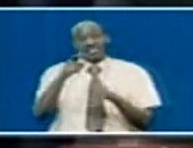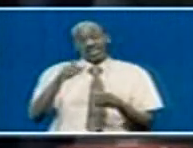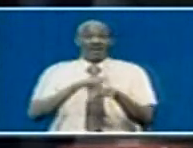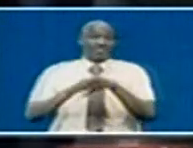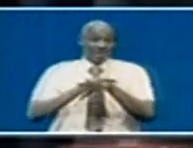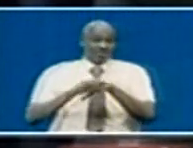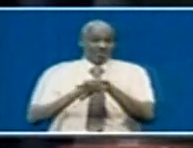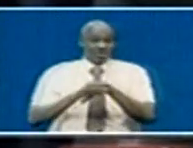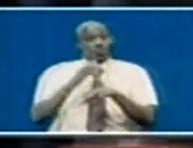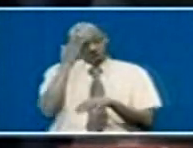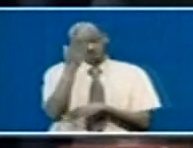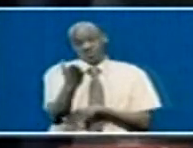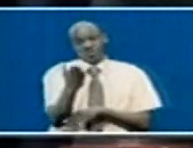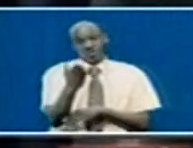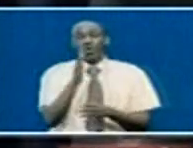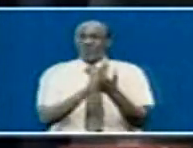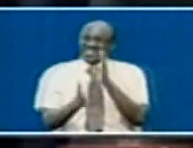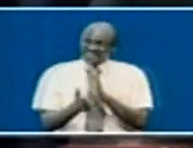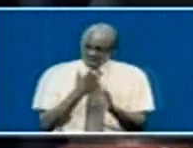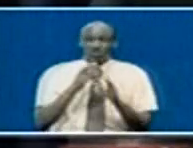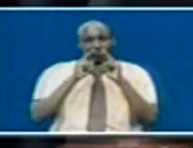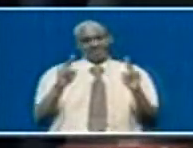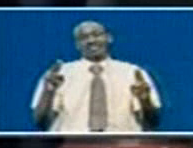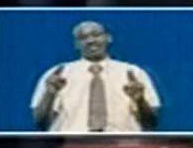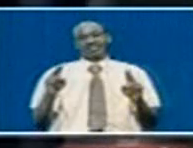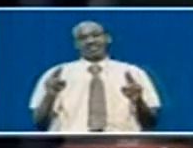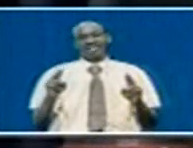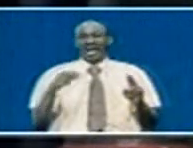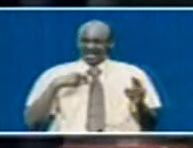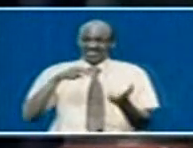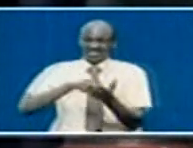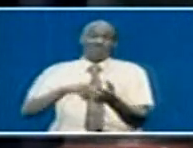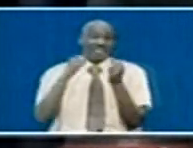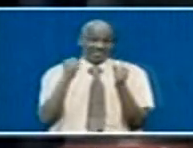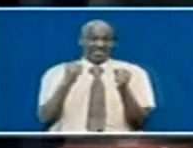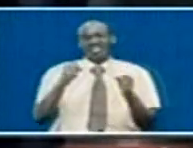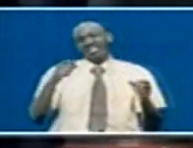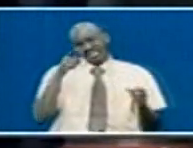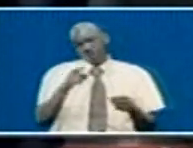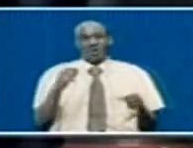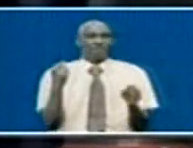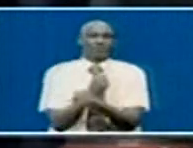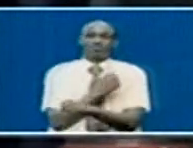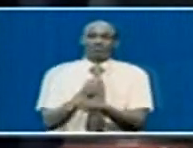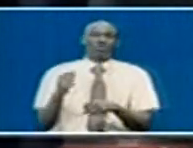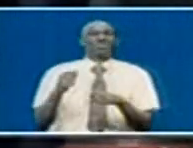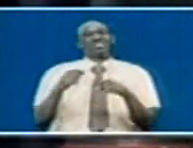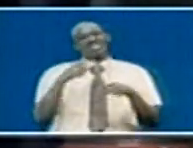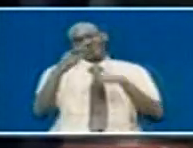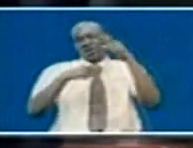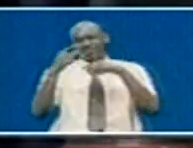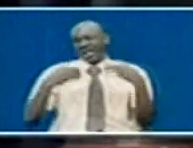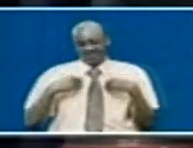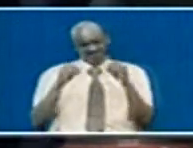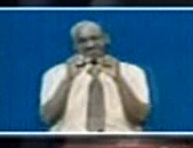continent. As you know, without peace and stability, there can't be any meaningful